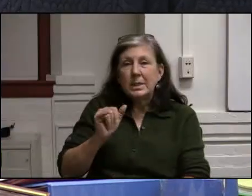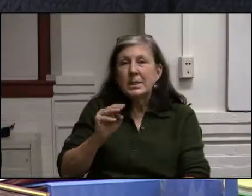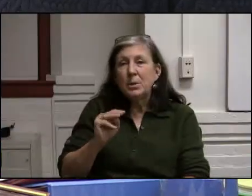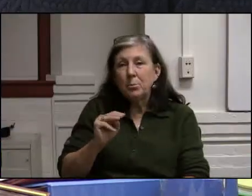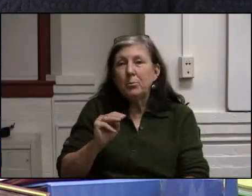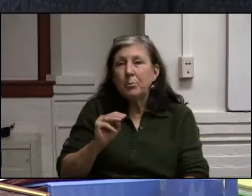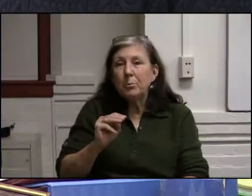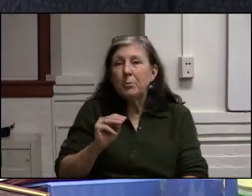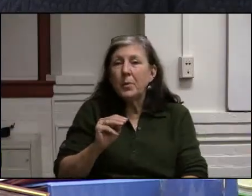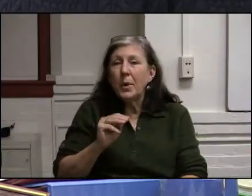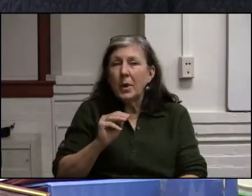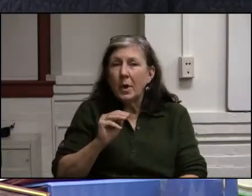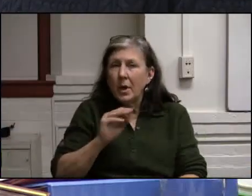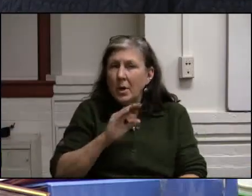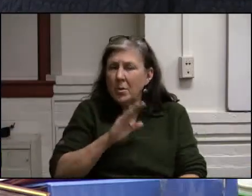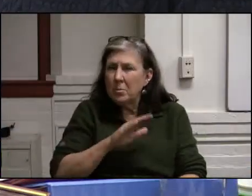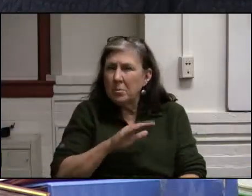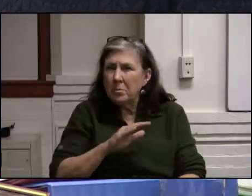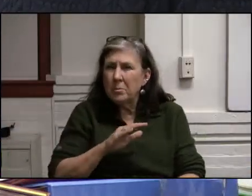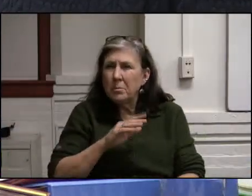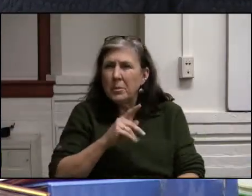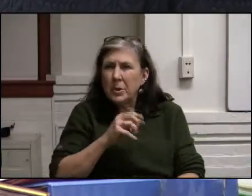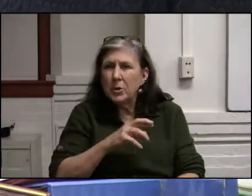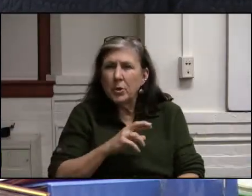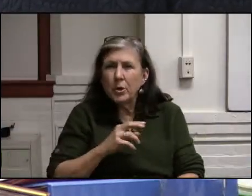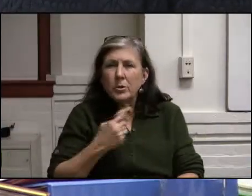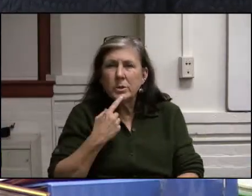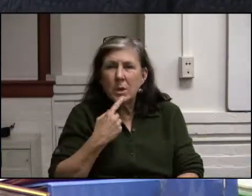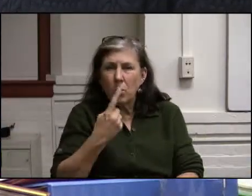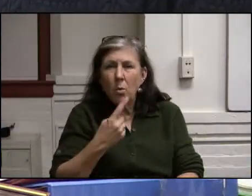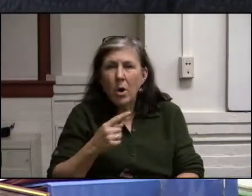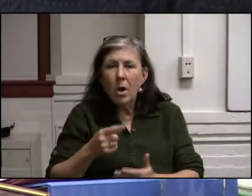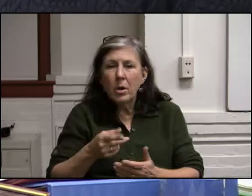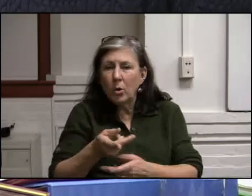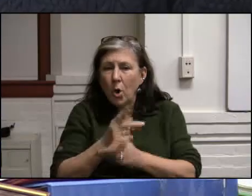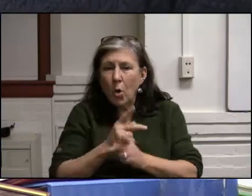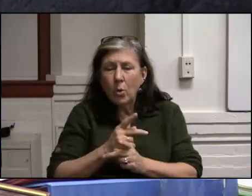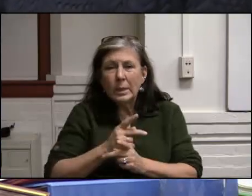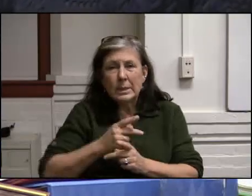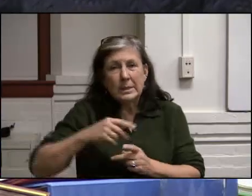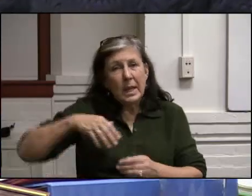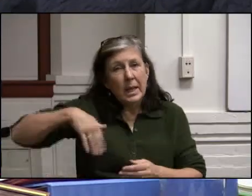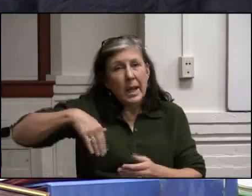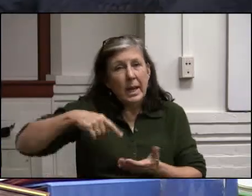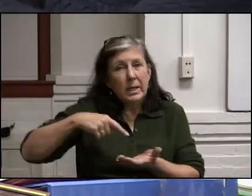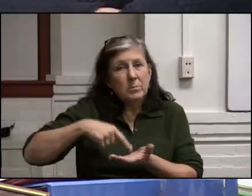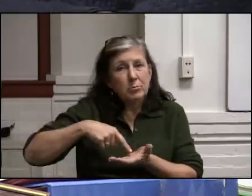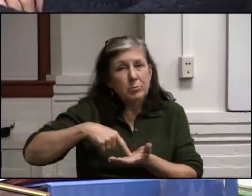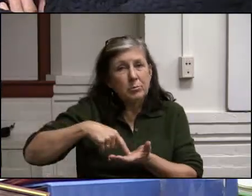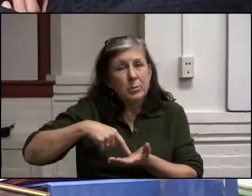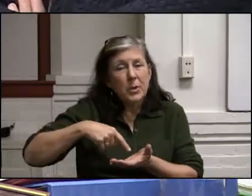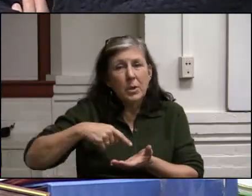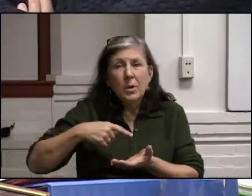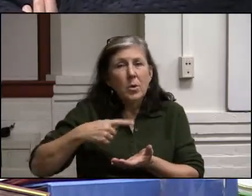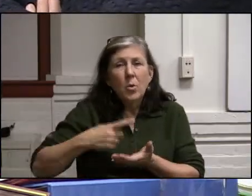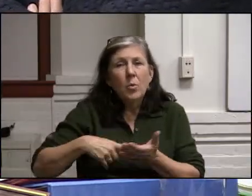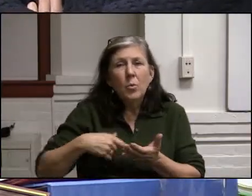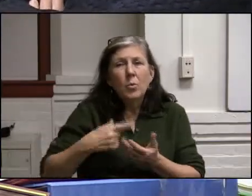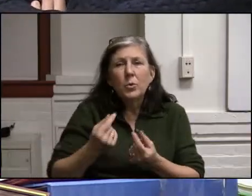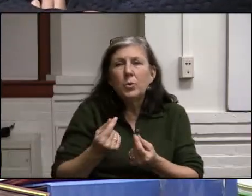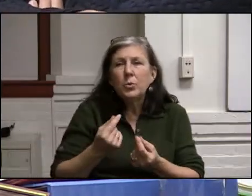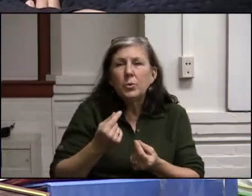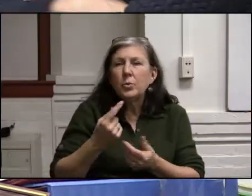loan late. When loans become late, Yes. what's the process that is taken